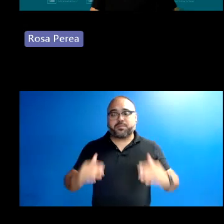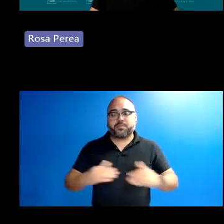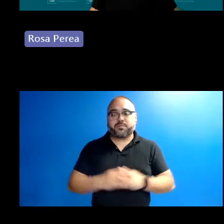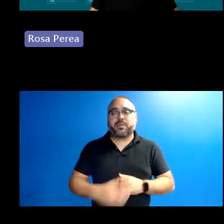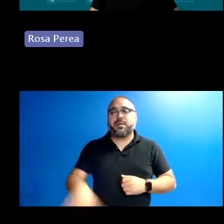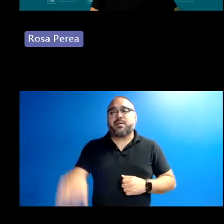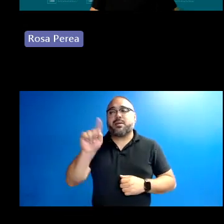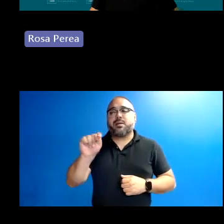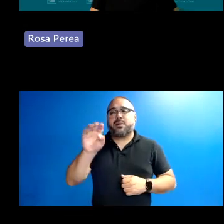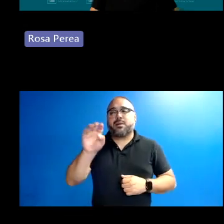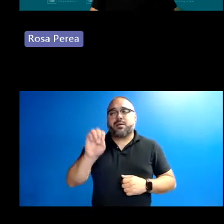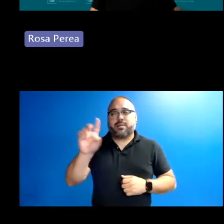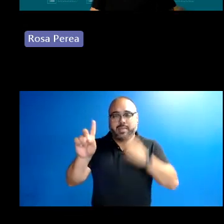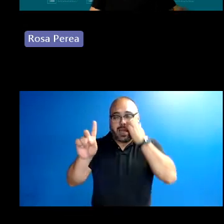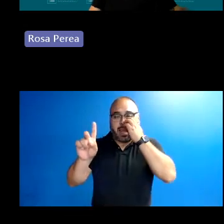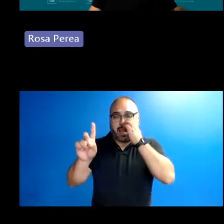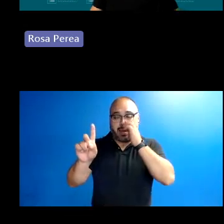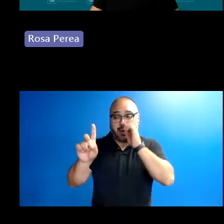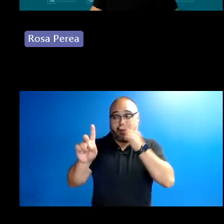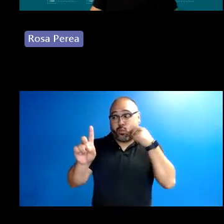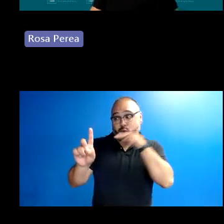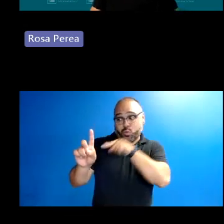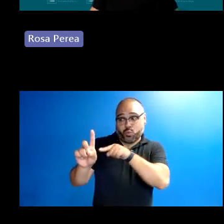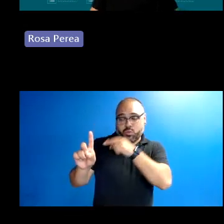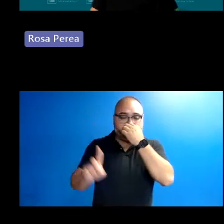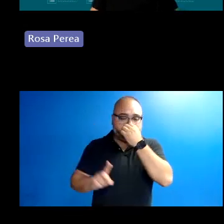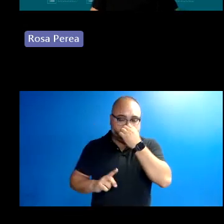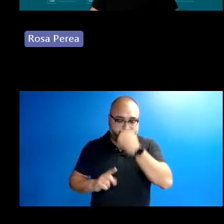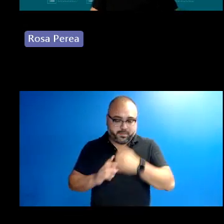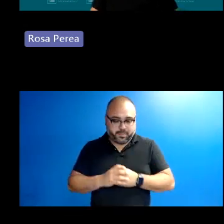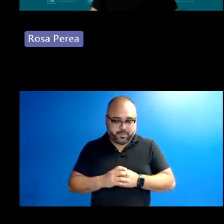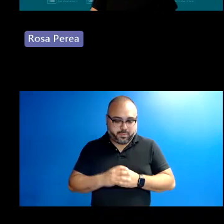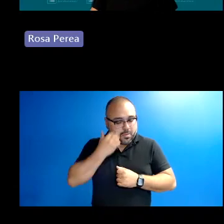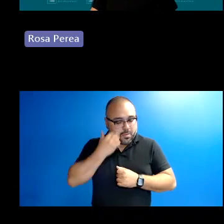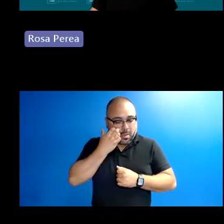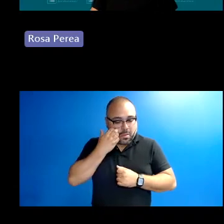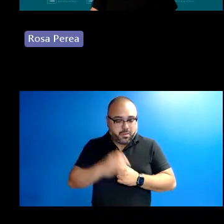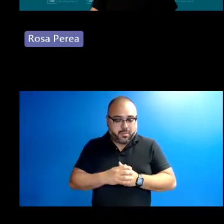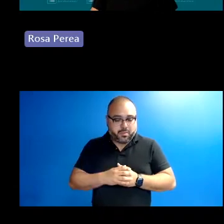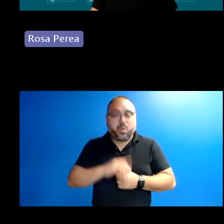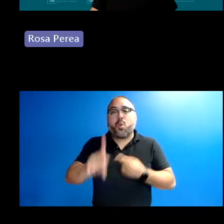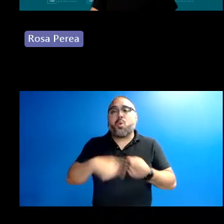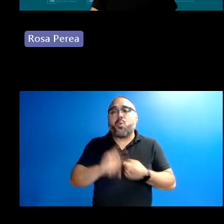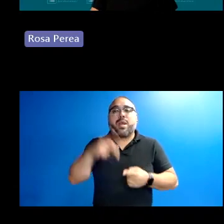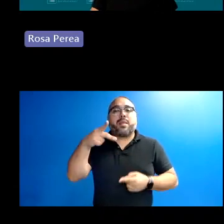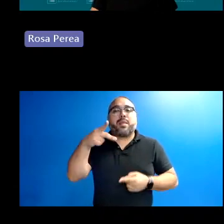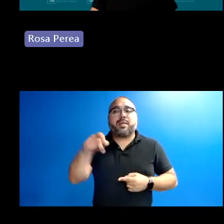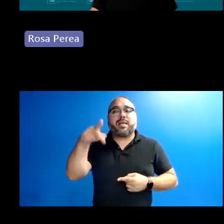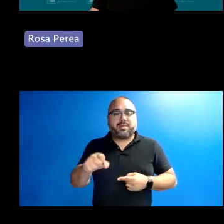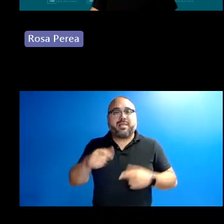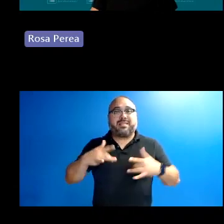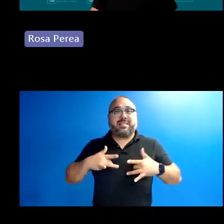Ted, this one is for you. When will PSPS events finally end in California? Could it